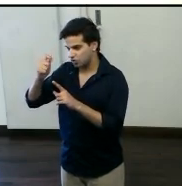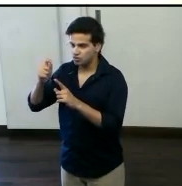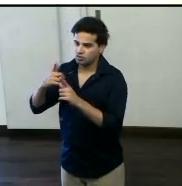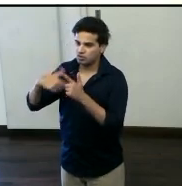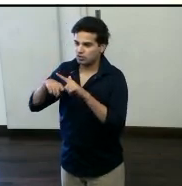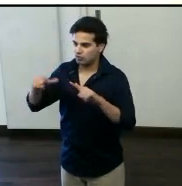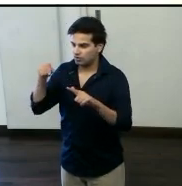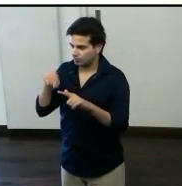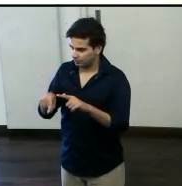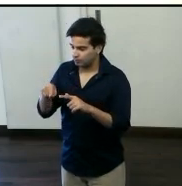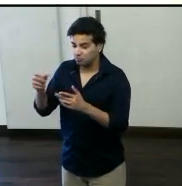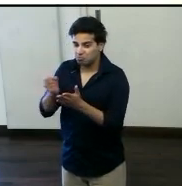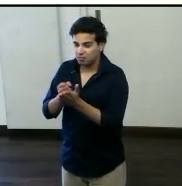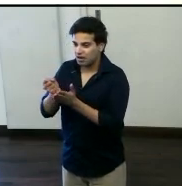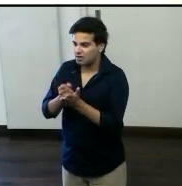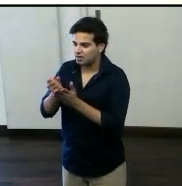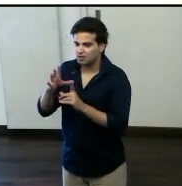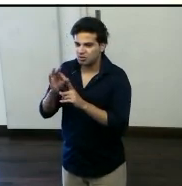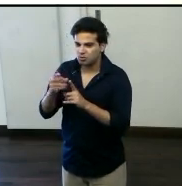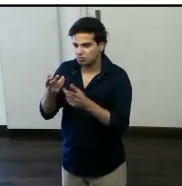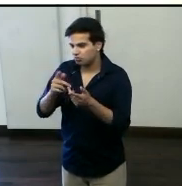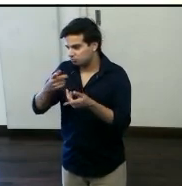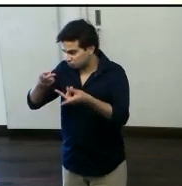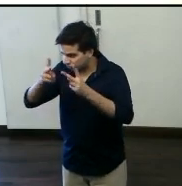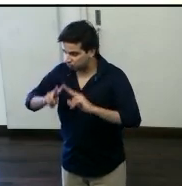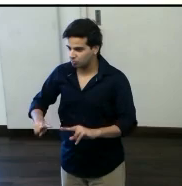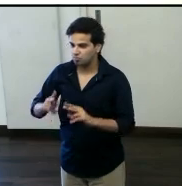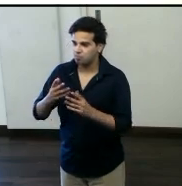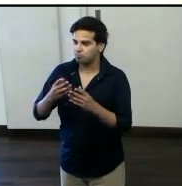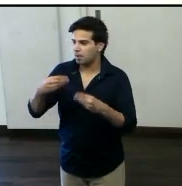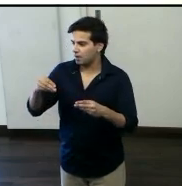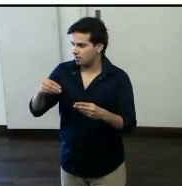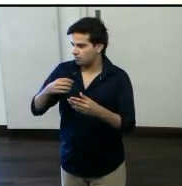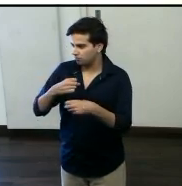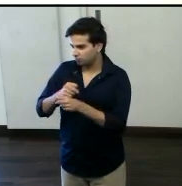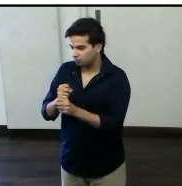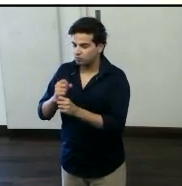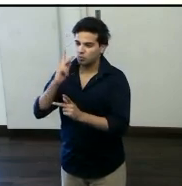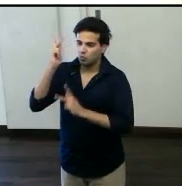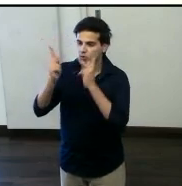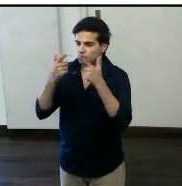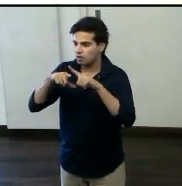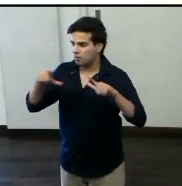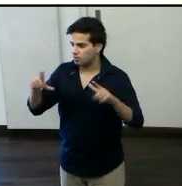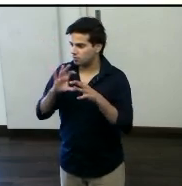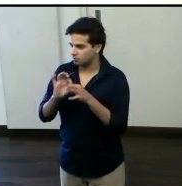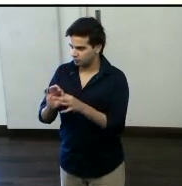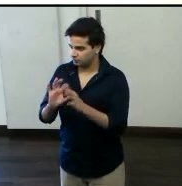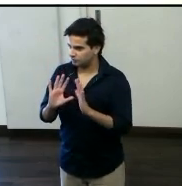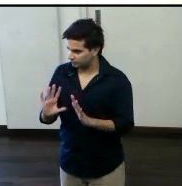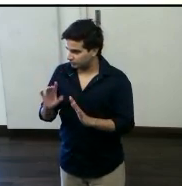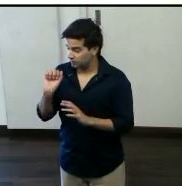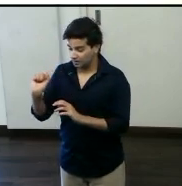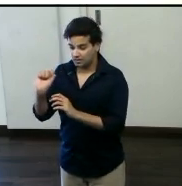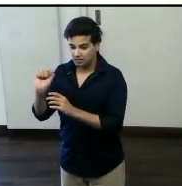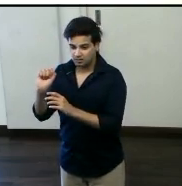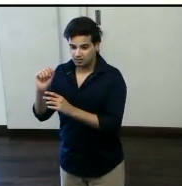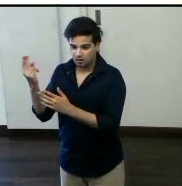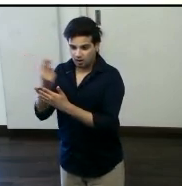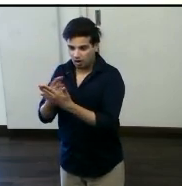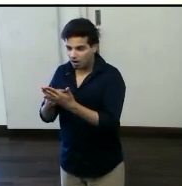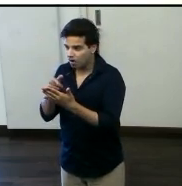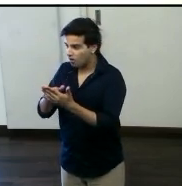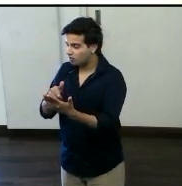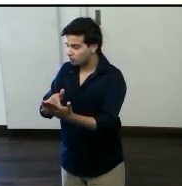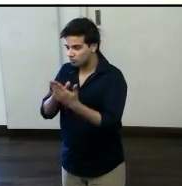interdisciplinary practice that integrates handmade paper making into his visual exploration. His art has been